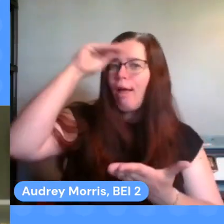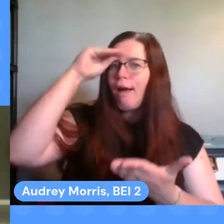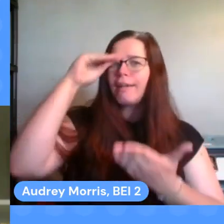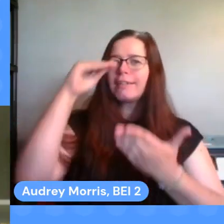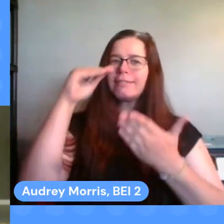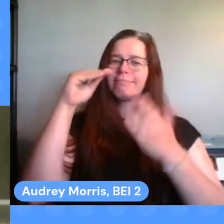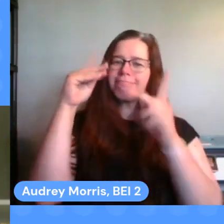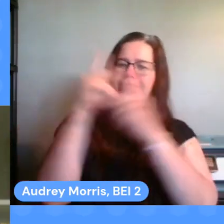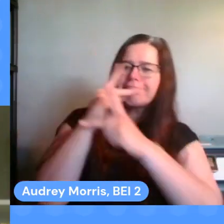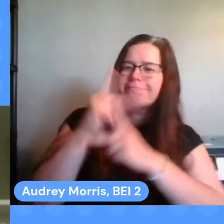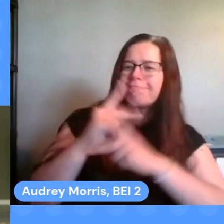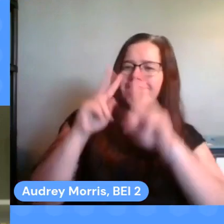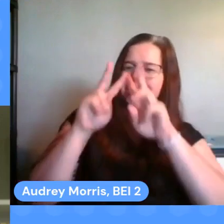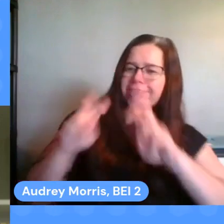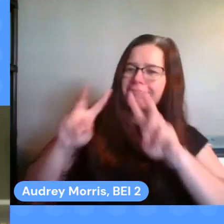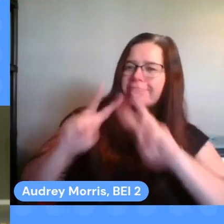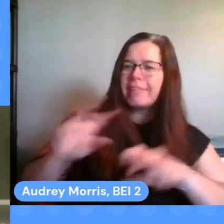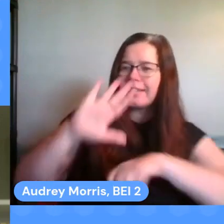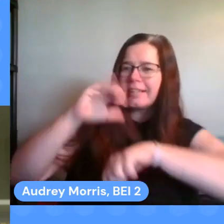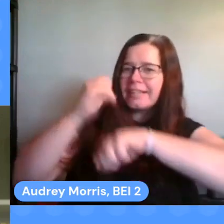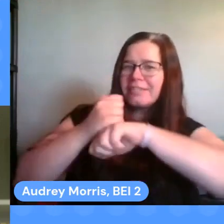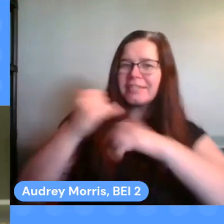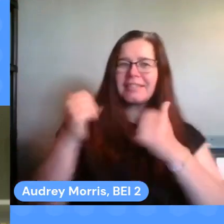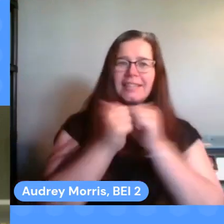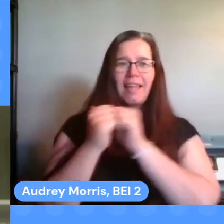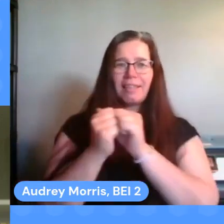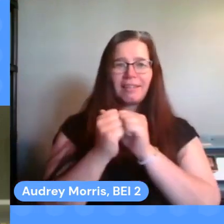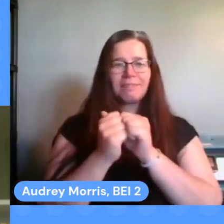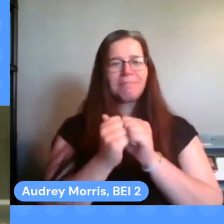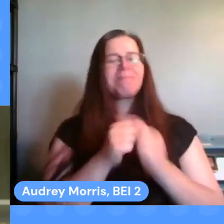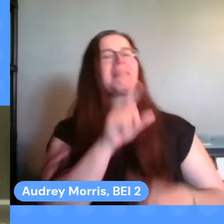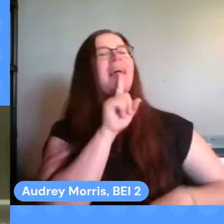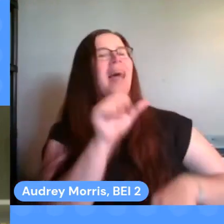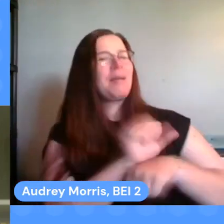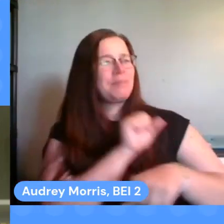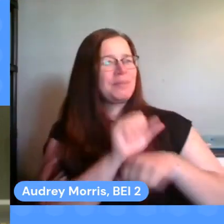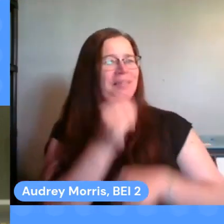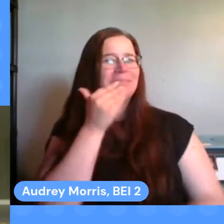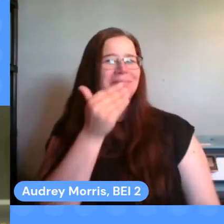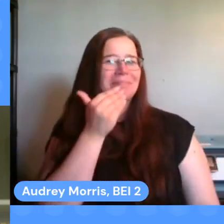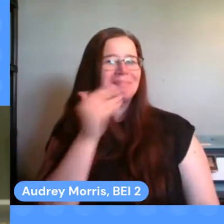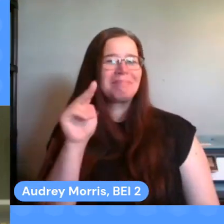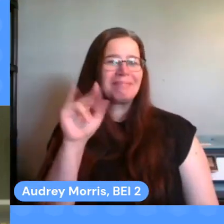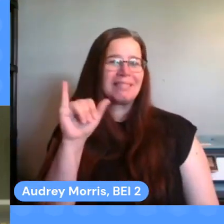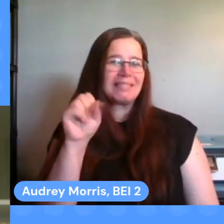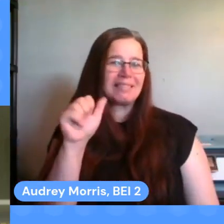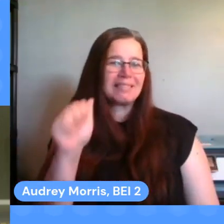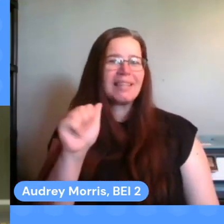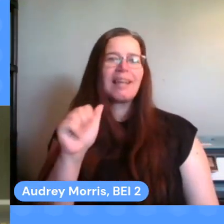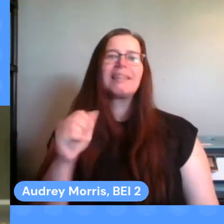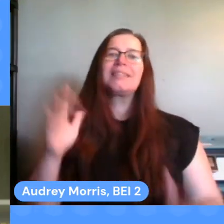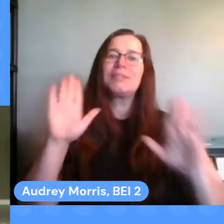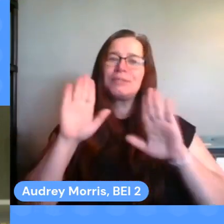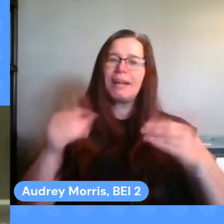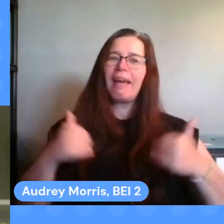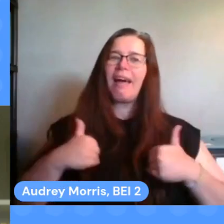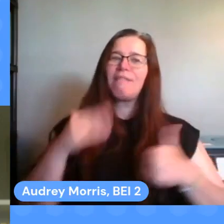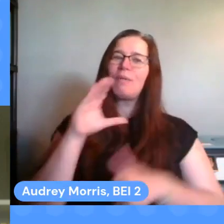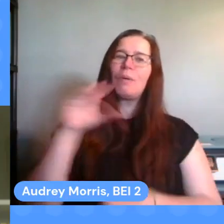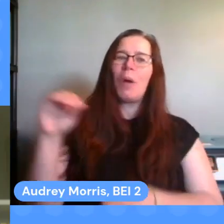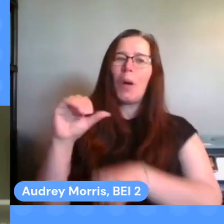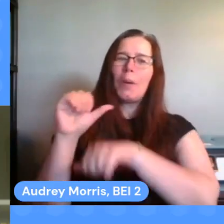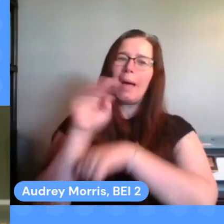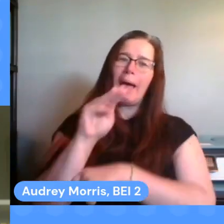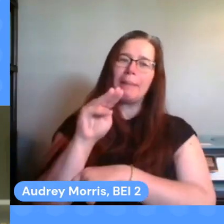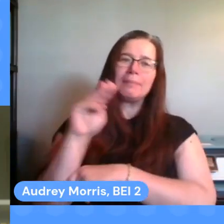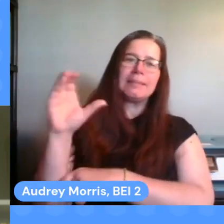debug and iterate together. Absolutely. Well said, Disa. It is just so great to have you here as my co-MC